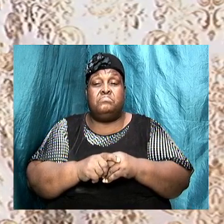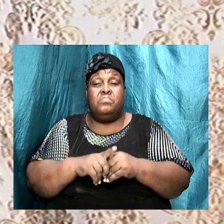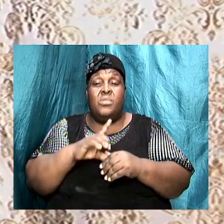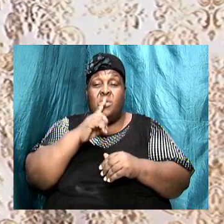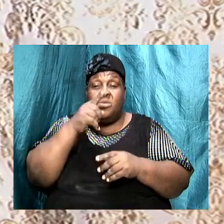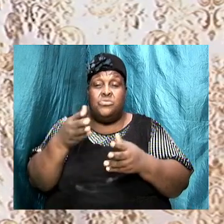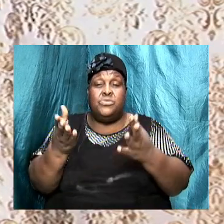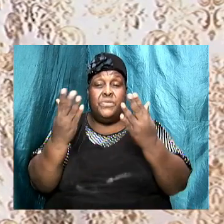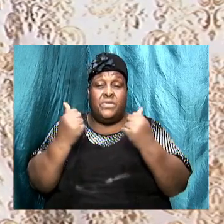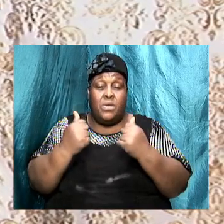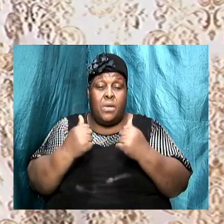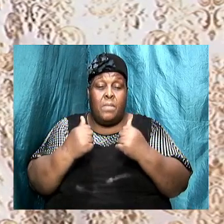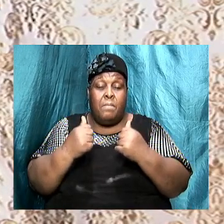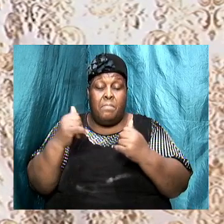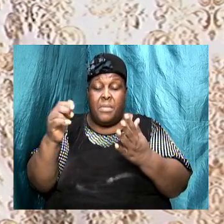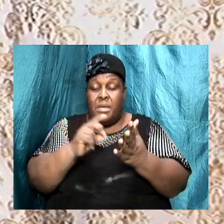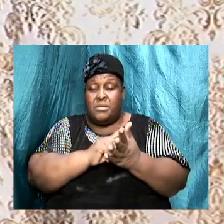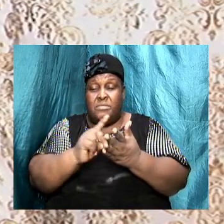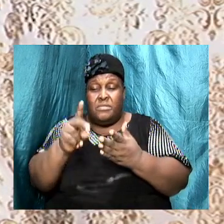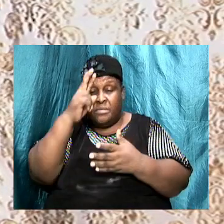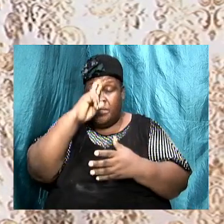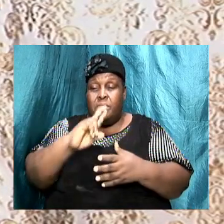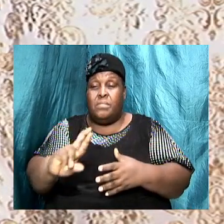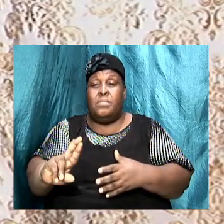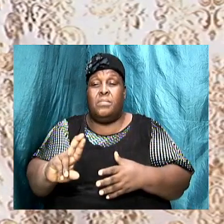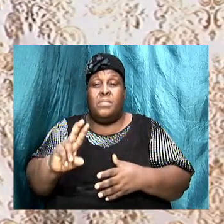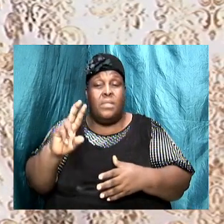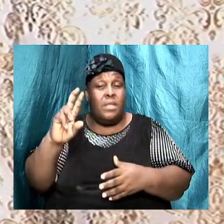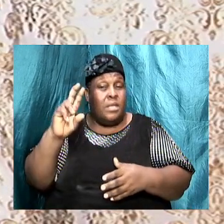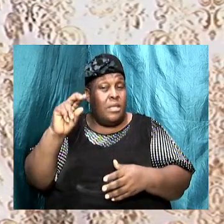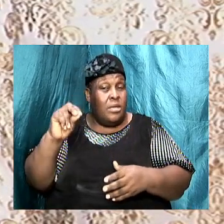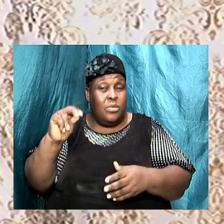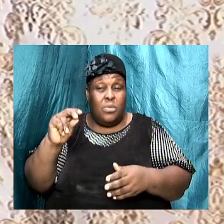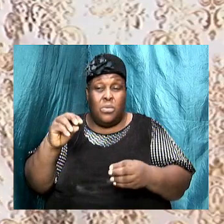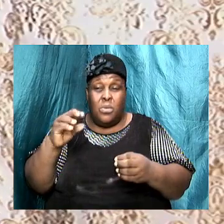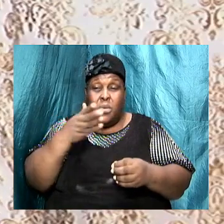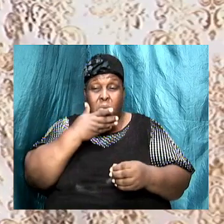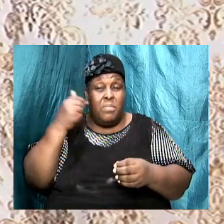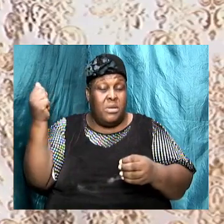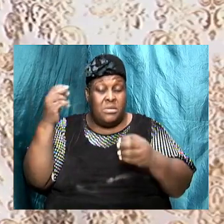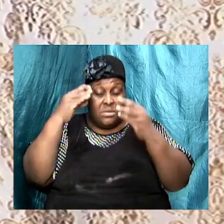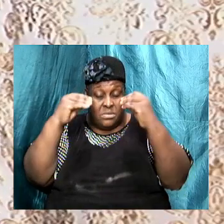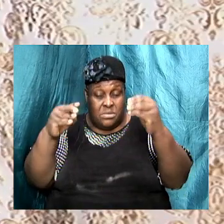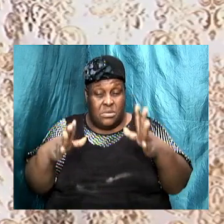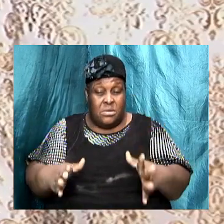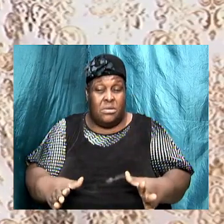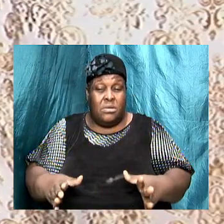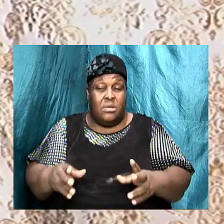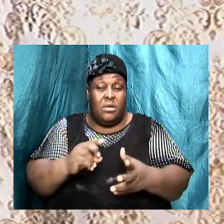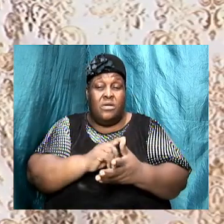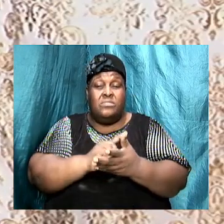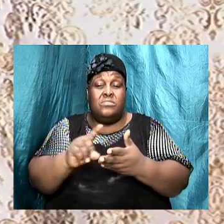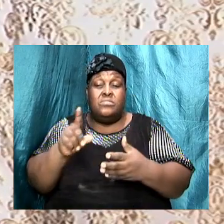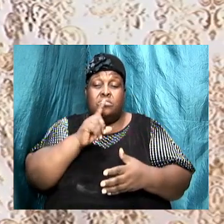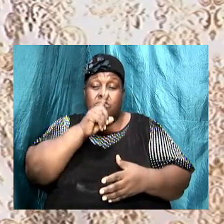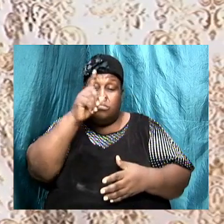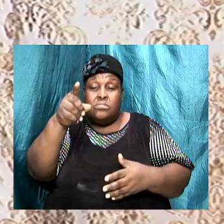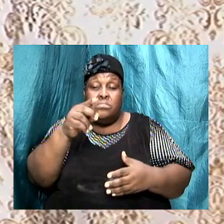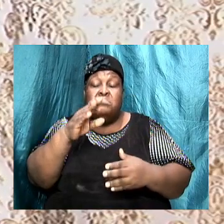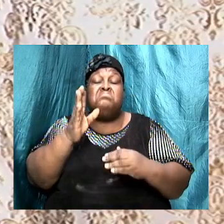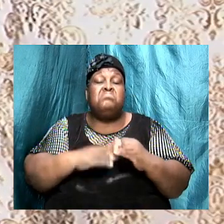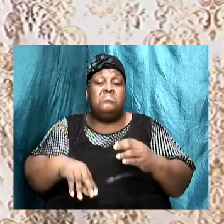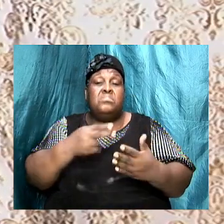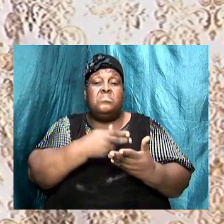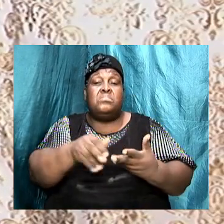Truth comes by divine revelation. There is no better teacher of divine truth than the Holy